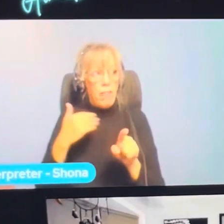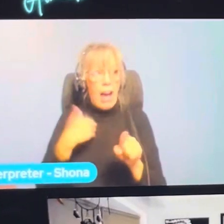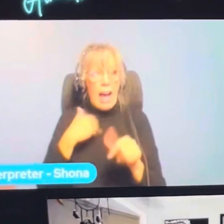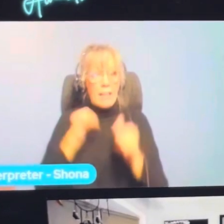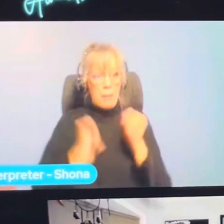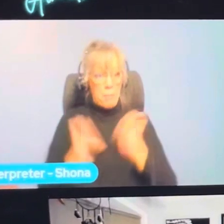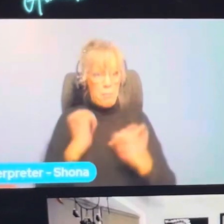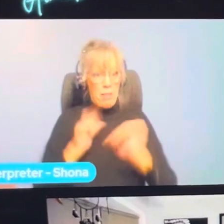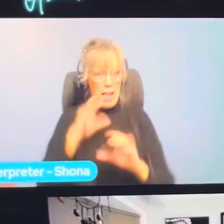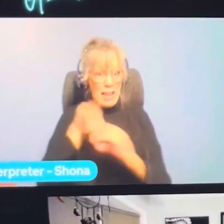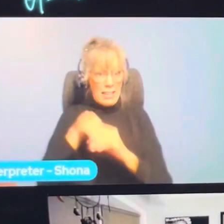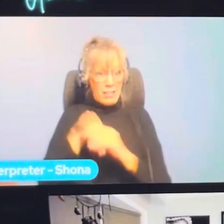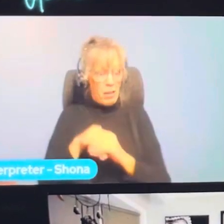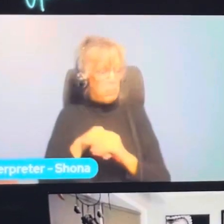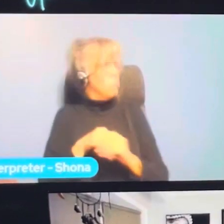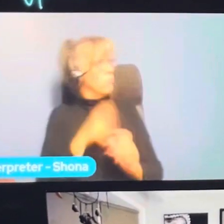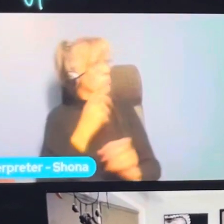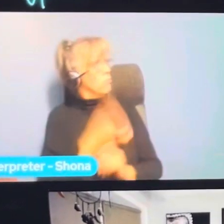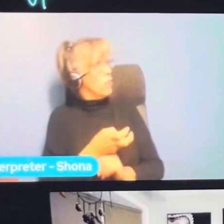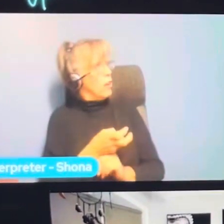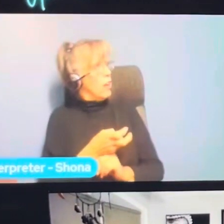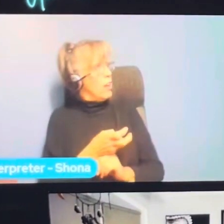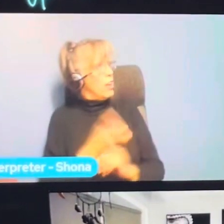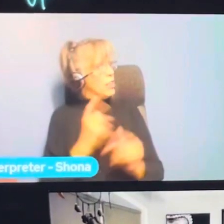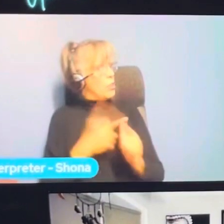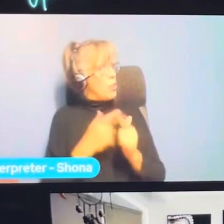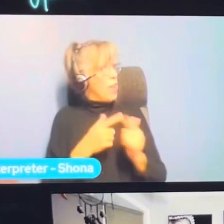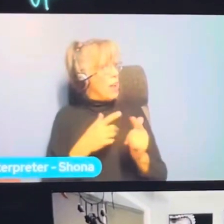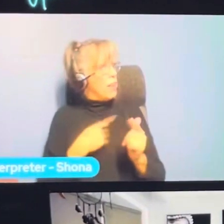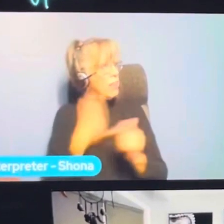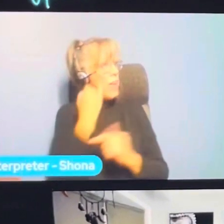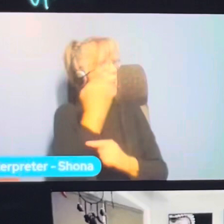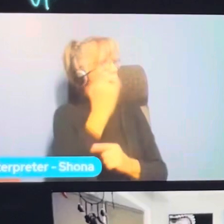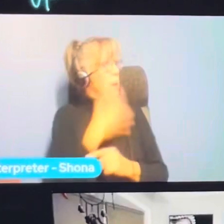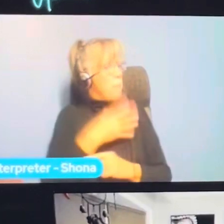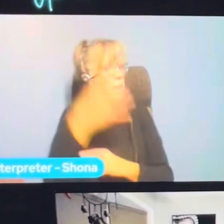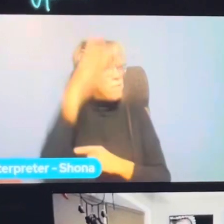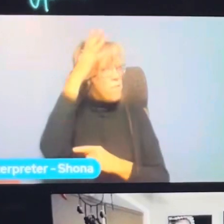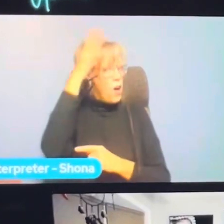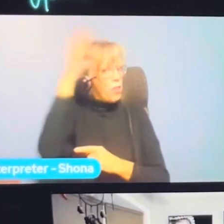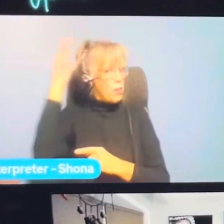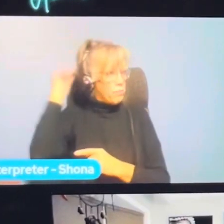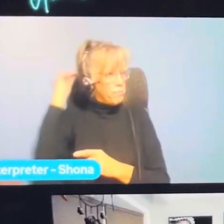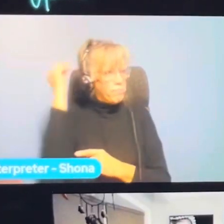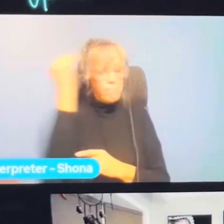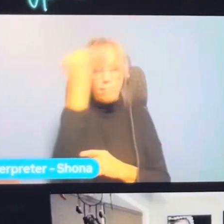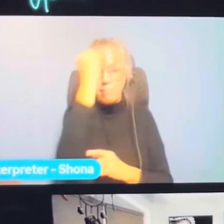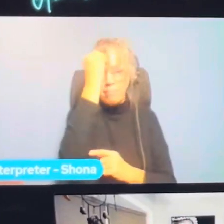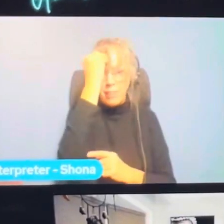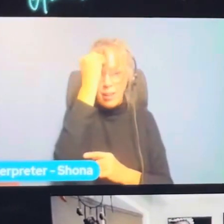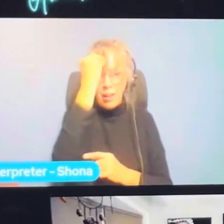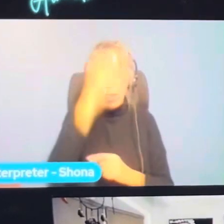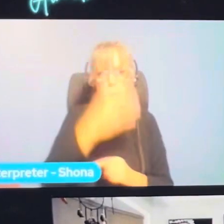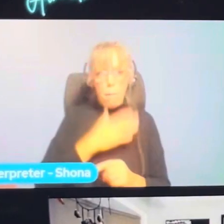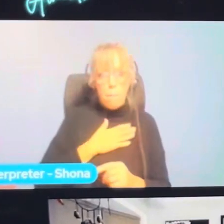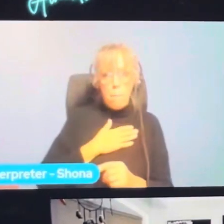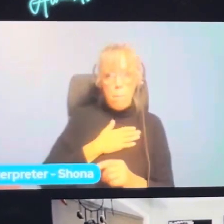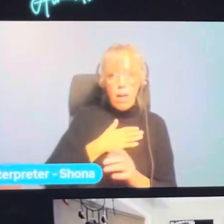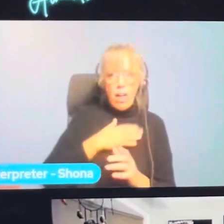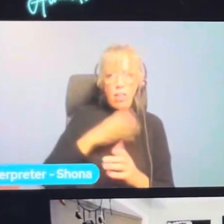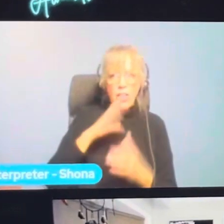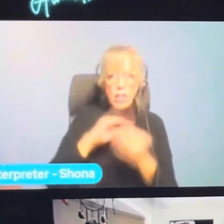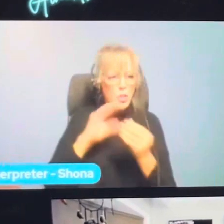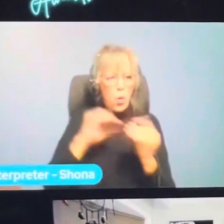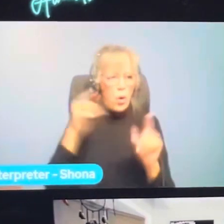father crept into the story, the conflict between the son's ambition and the father's idea of what